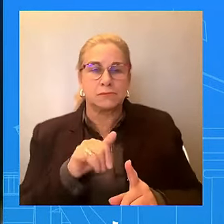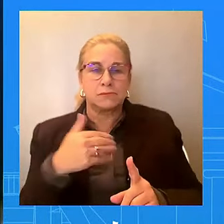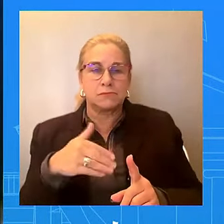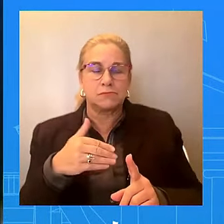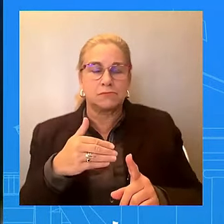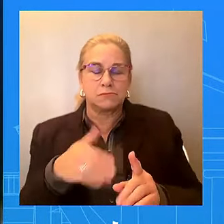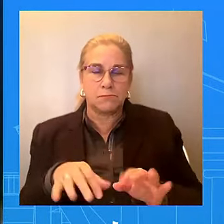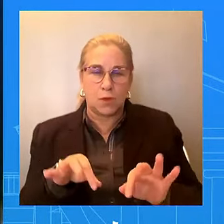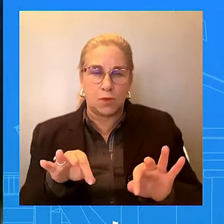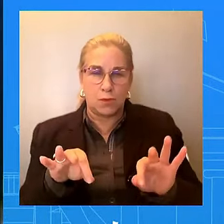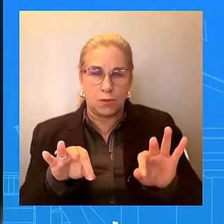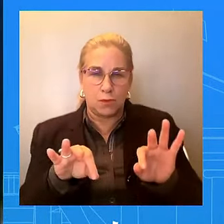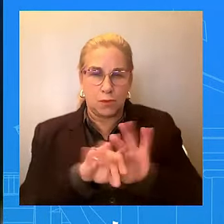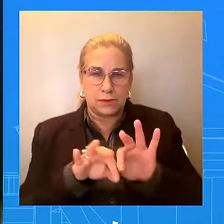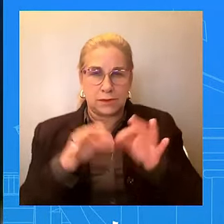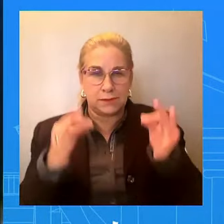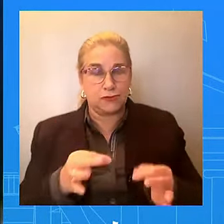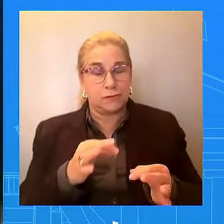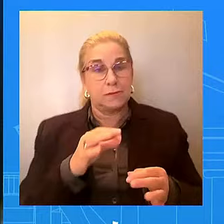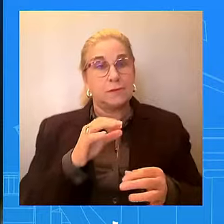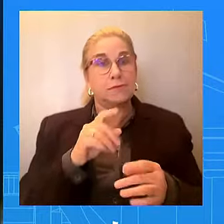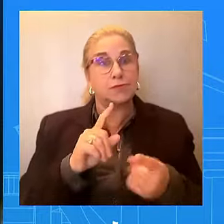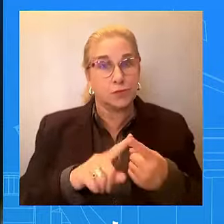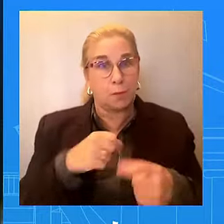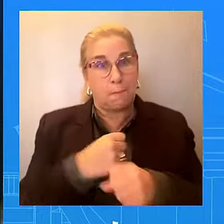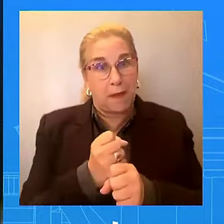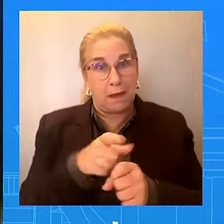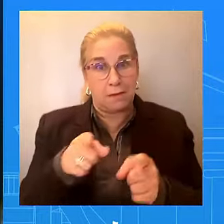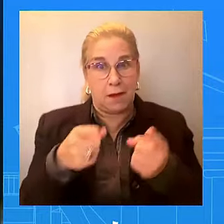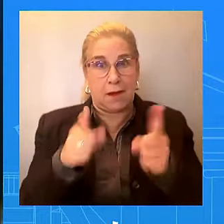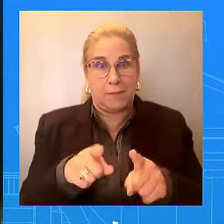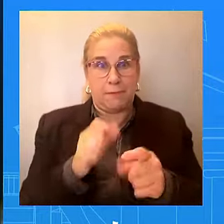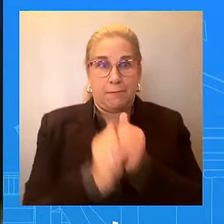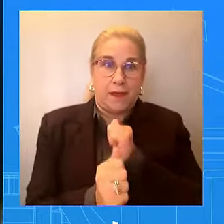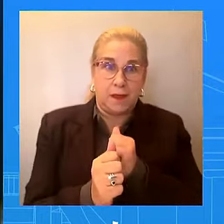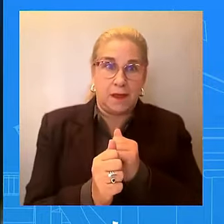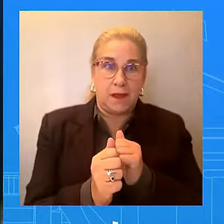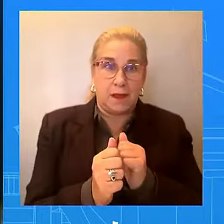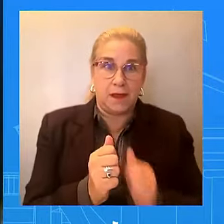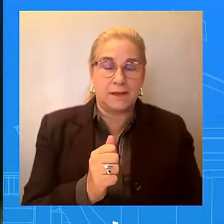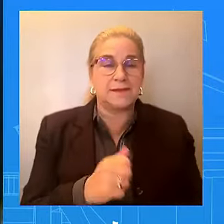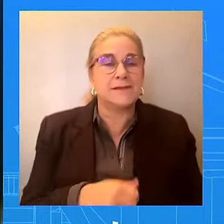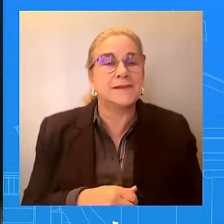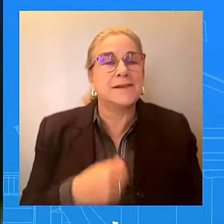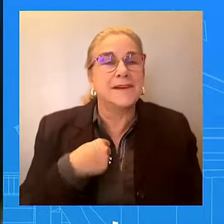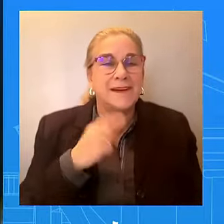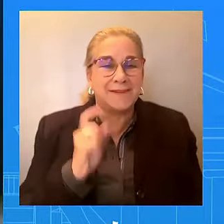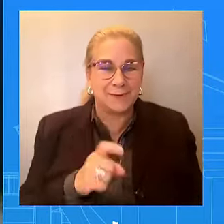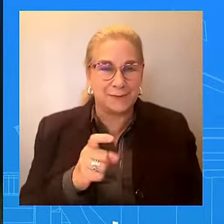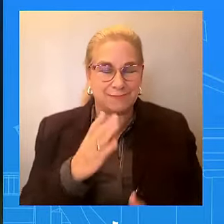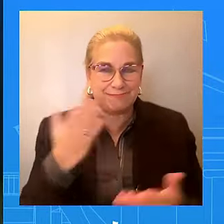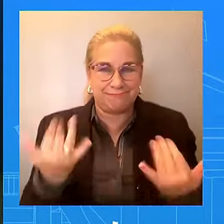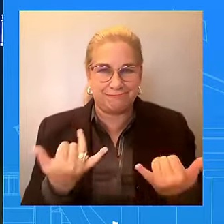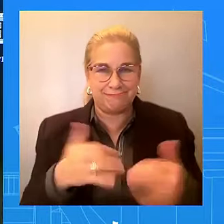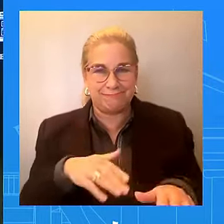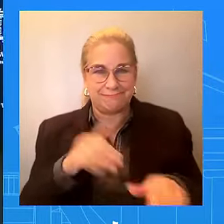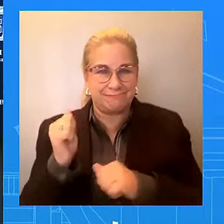so that's what we want to see. All right, I know we got to go. The president's about to speak, so I don't want to hold you guys up. Thanks, everybody. Thank you.